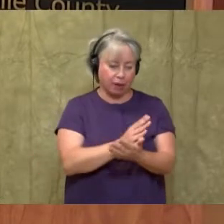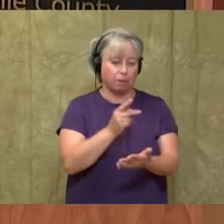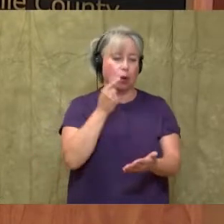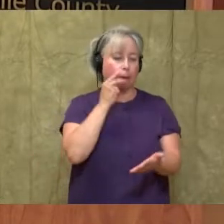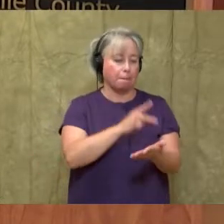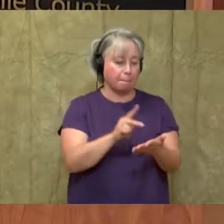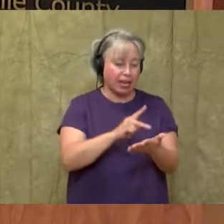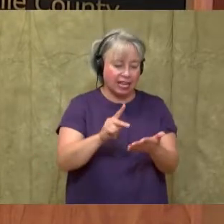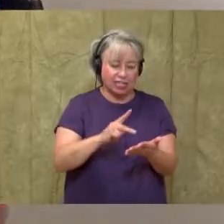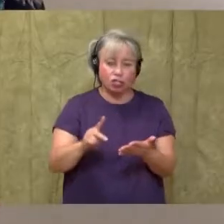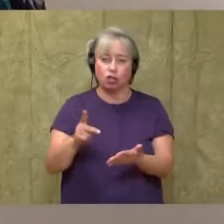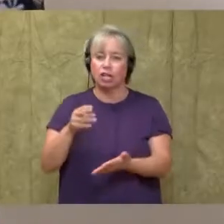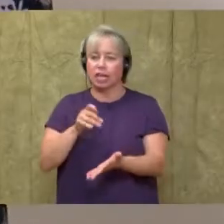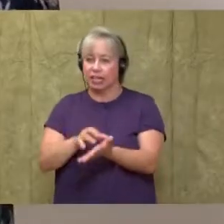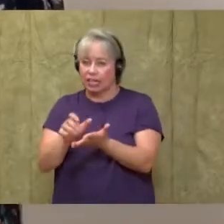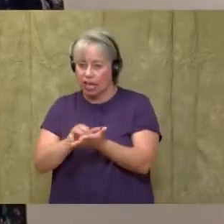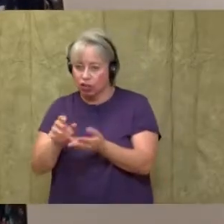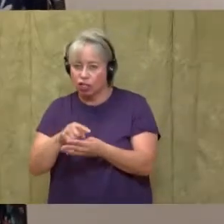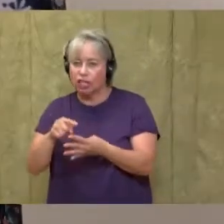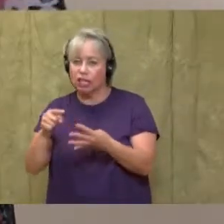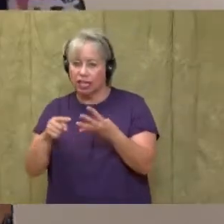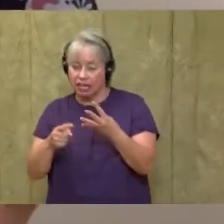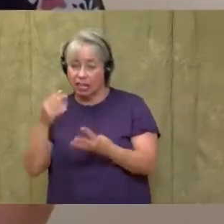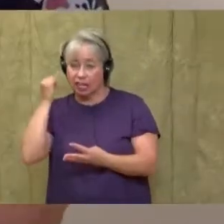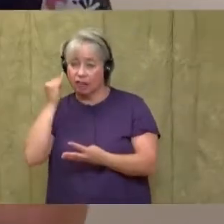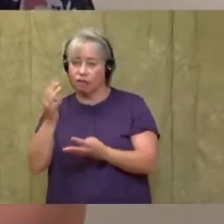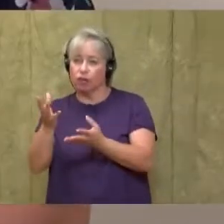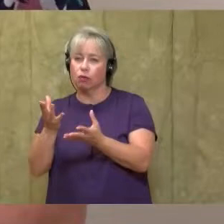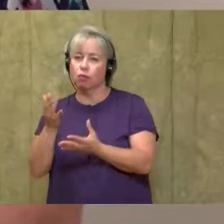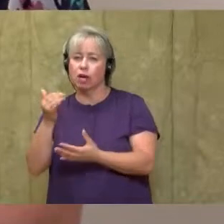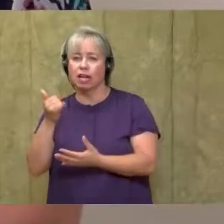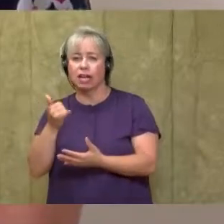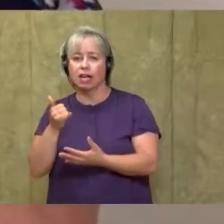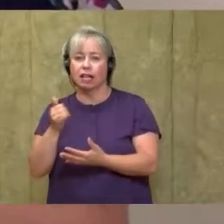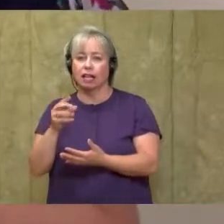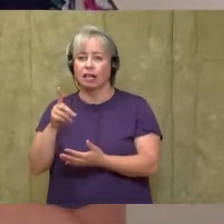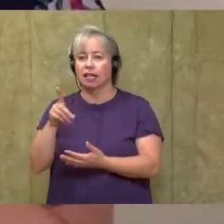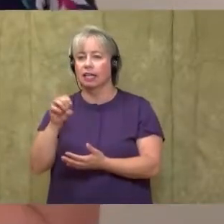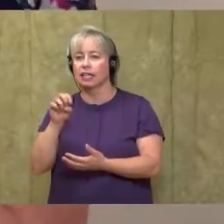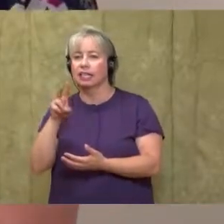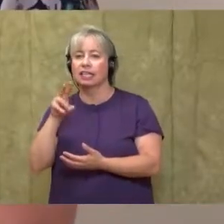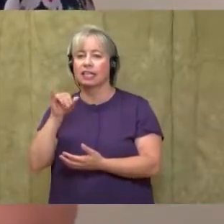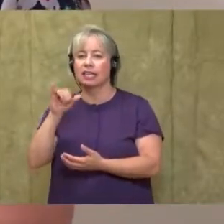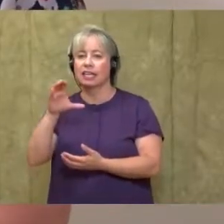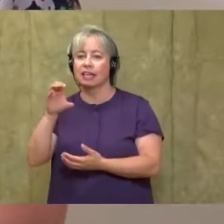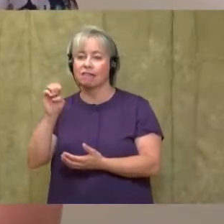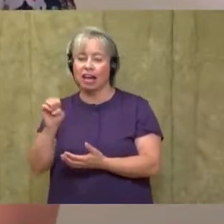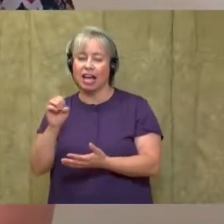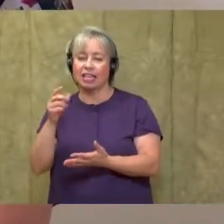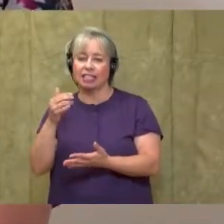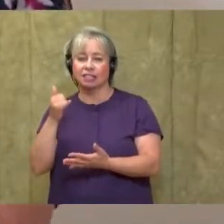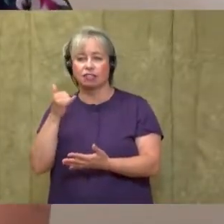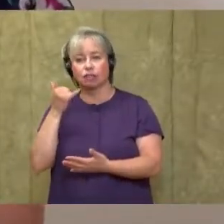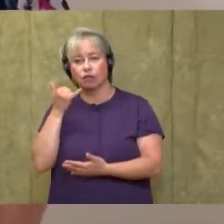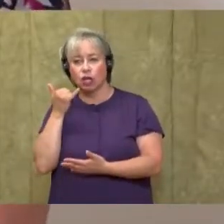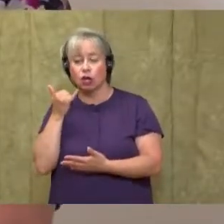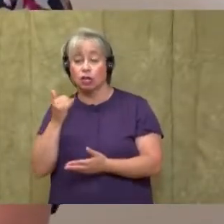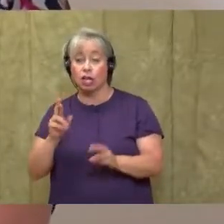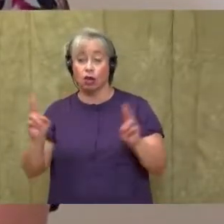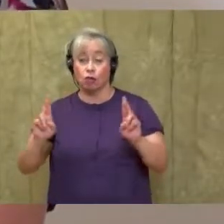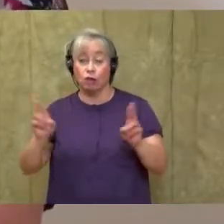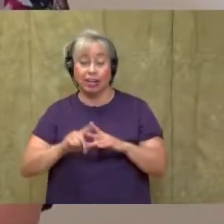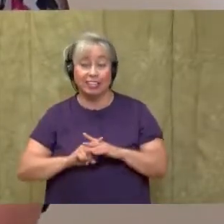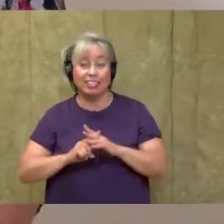pencil, calculator, and if you want a device, you can use a device to take pictures of the slides that we are going over. Y'all ready to get